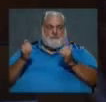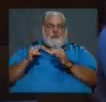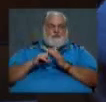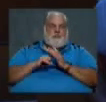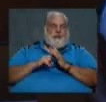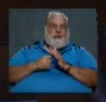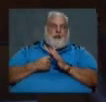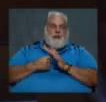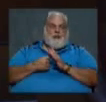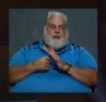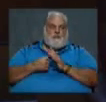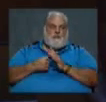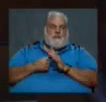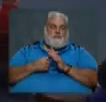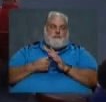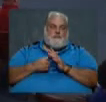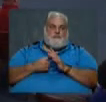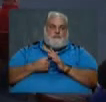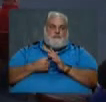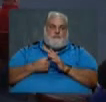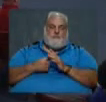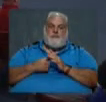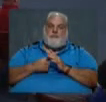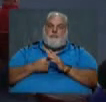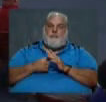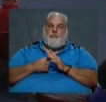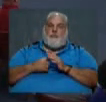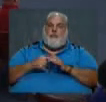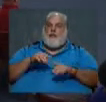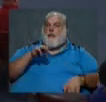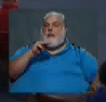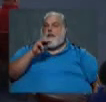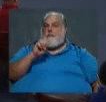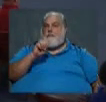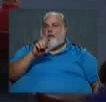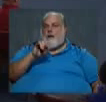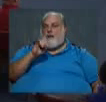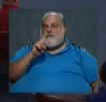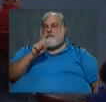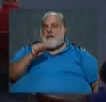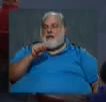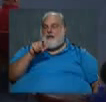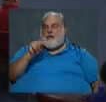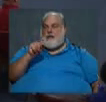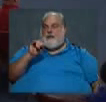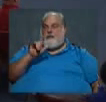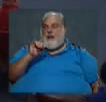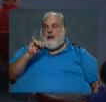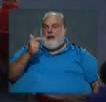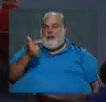begin with Melissa Tilling, 7101 Archwood.